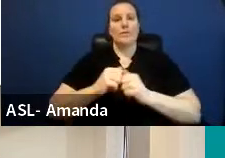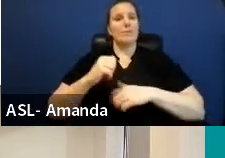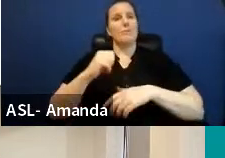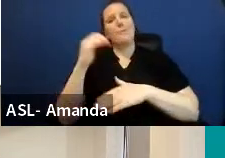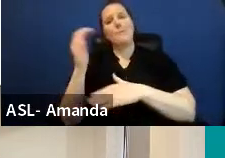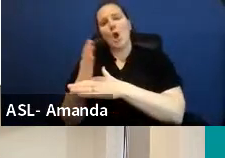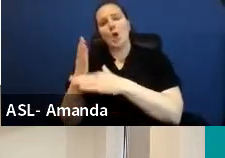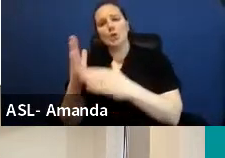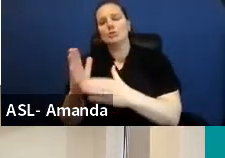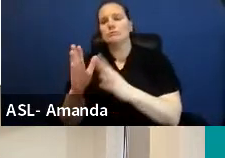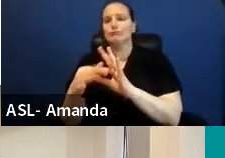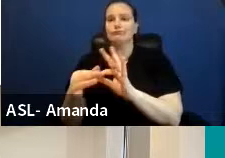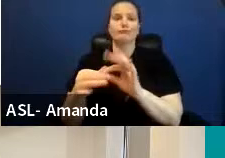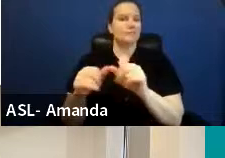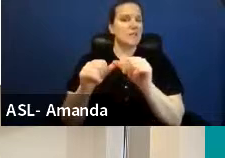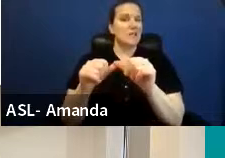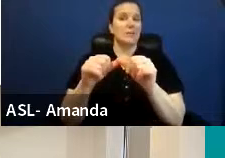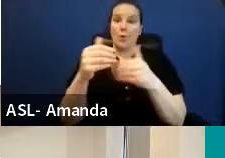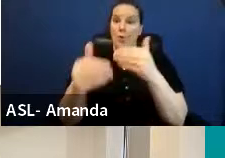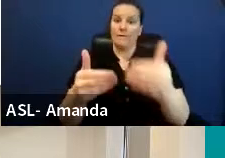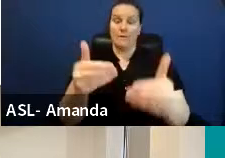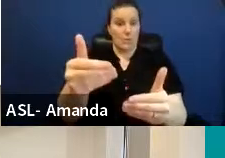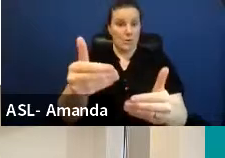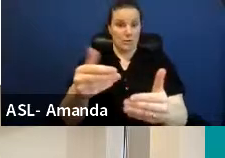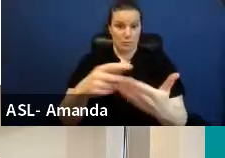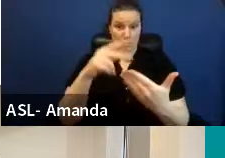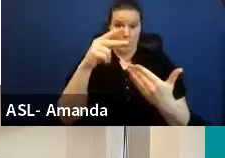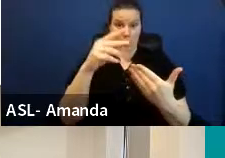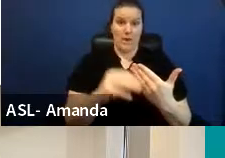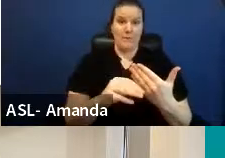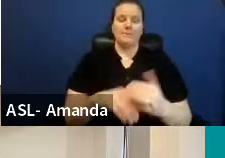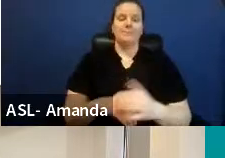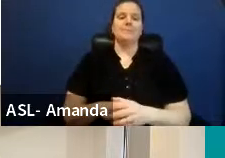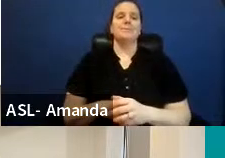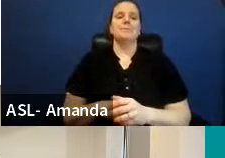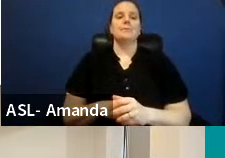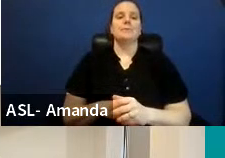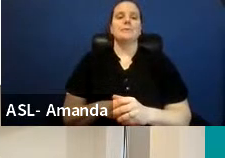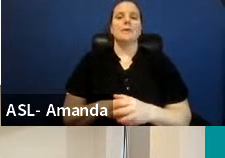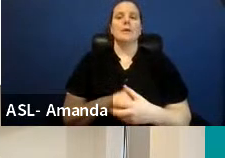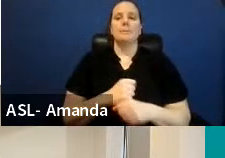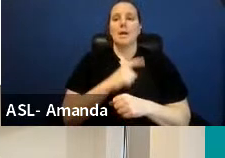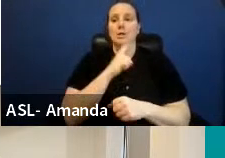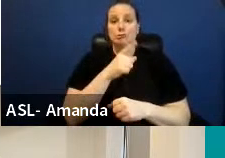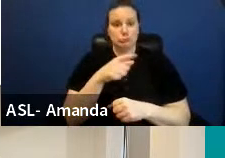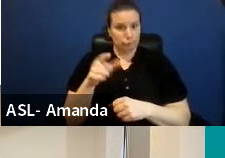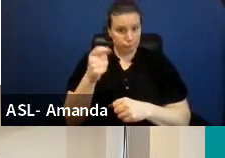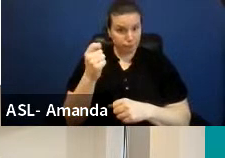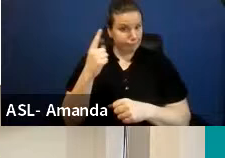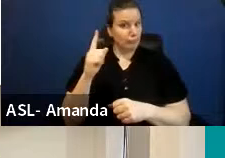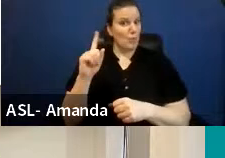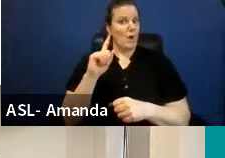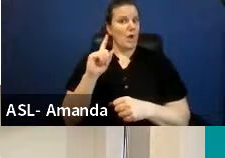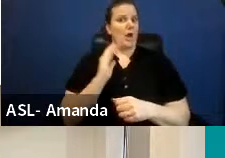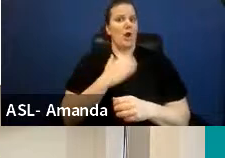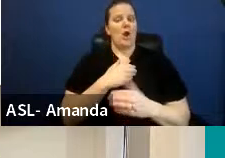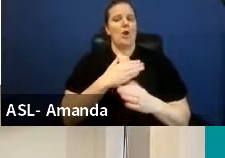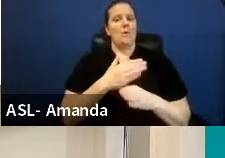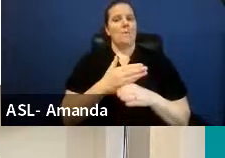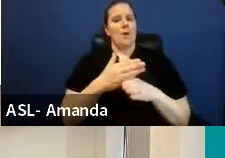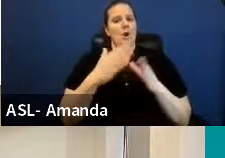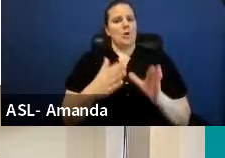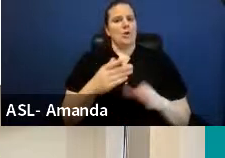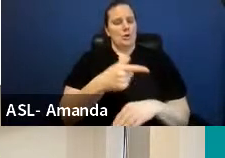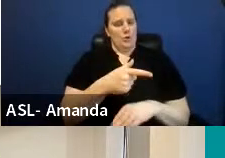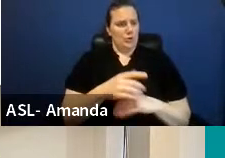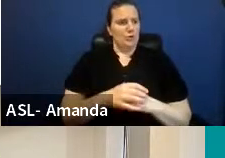to keep this program moving forward, to kind of make sure that they understood where our partner